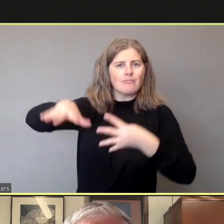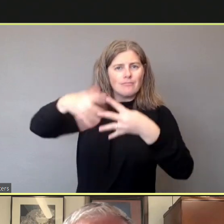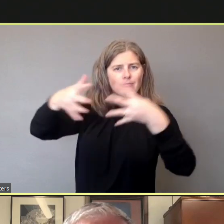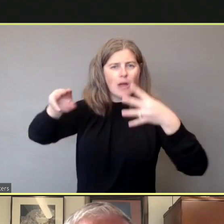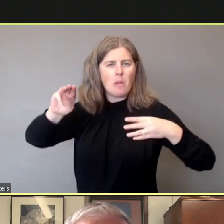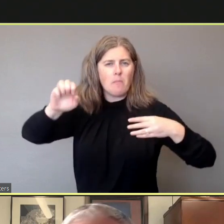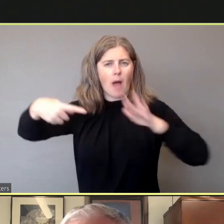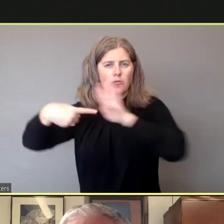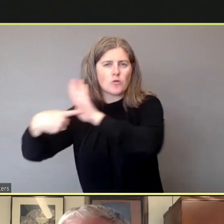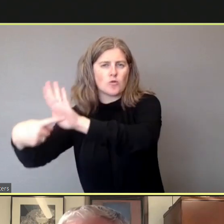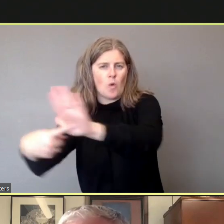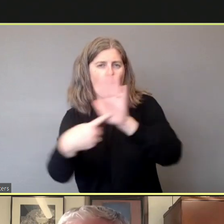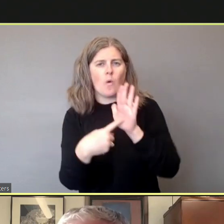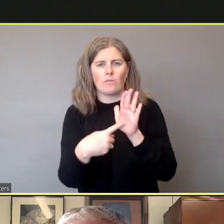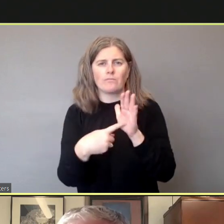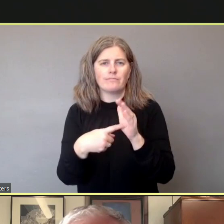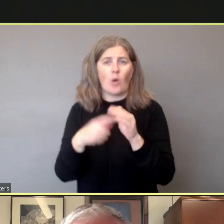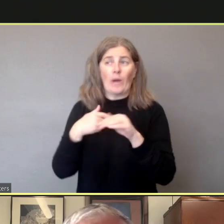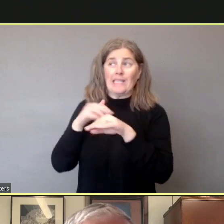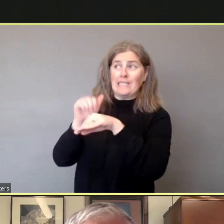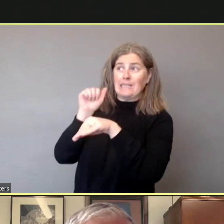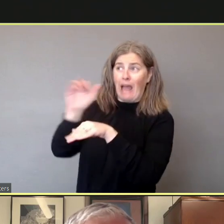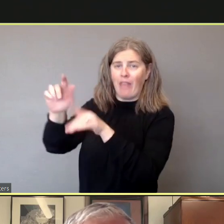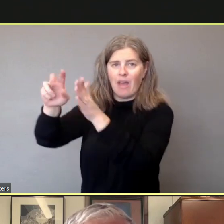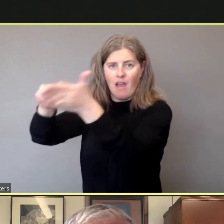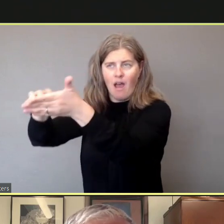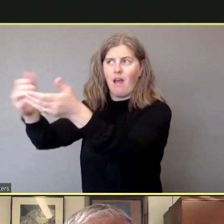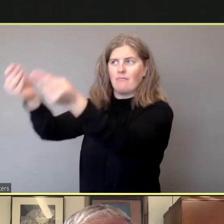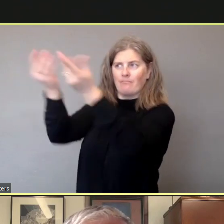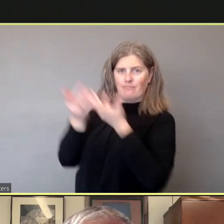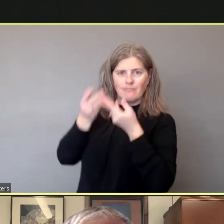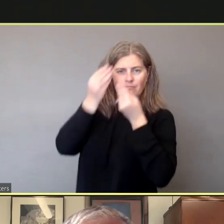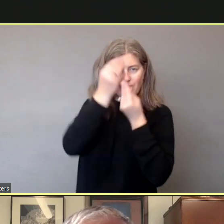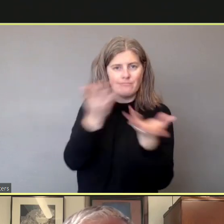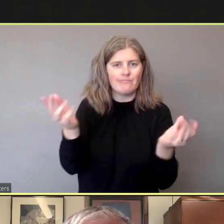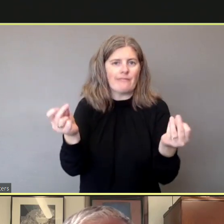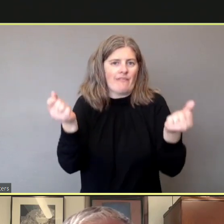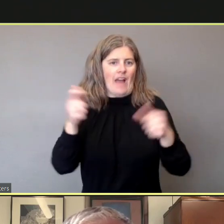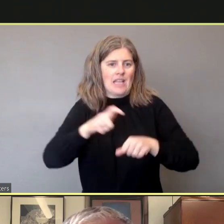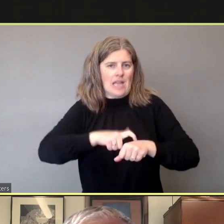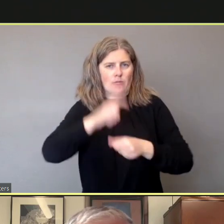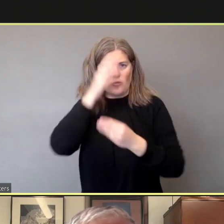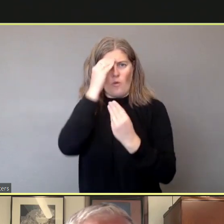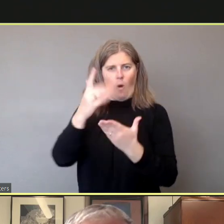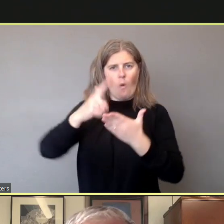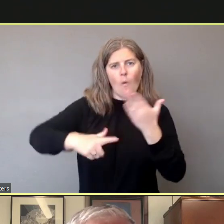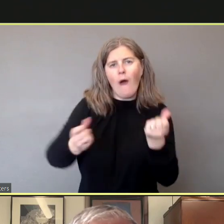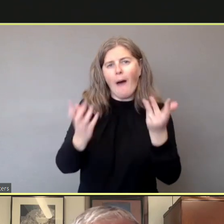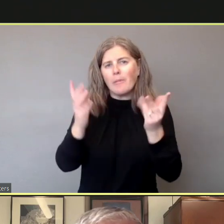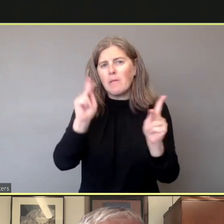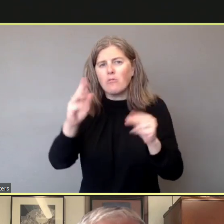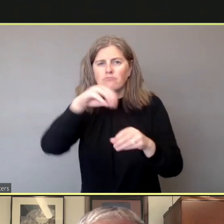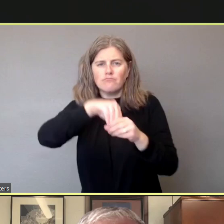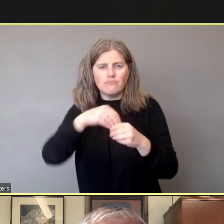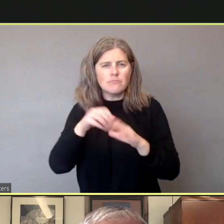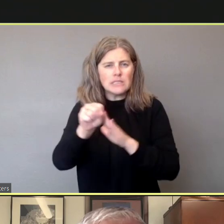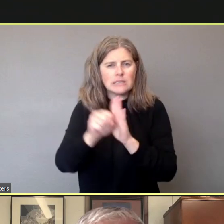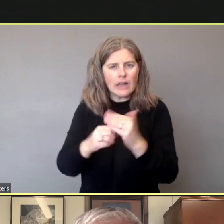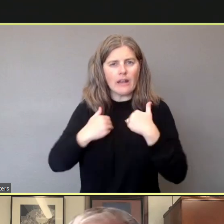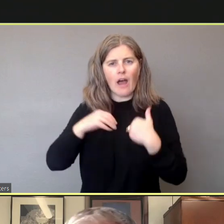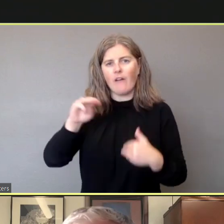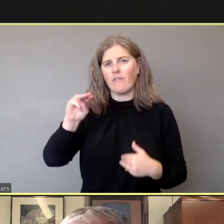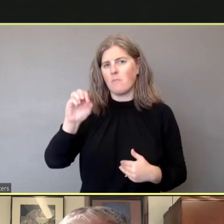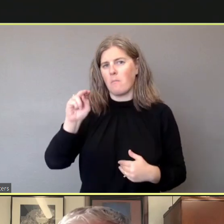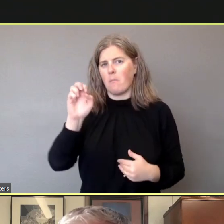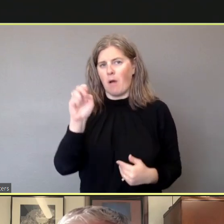this out. It's a pretty quick turnaround time once we notify them, and so you'll see this